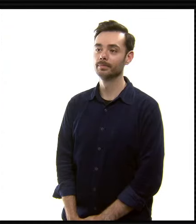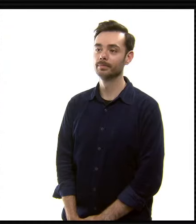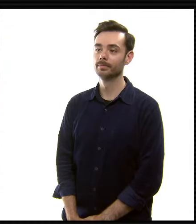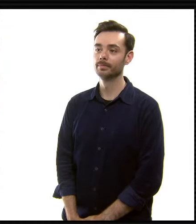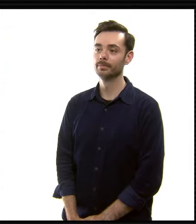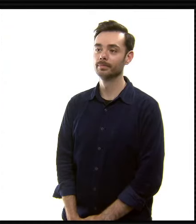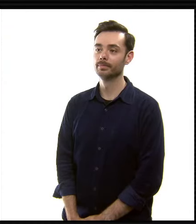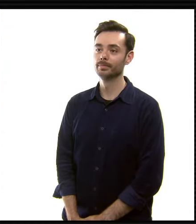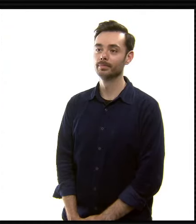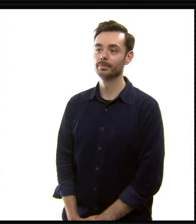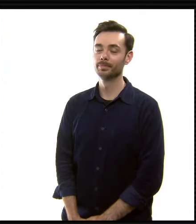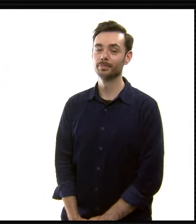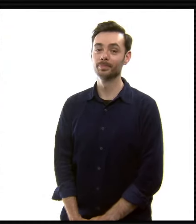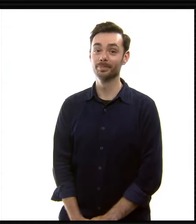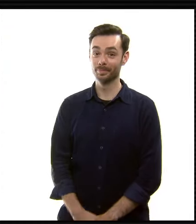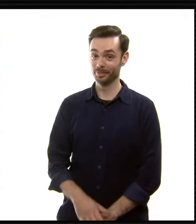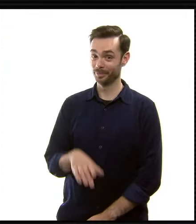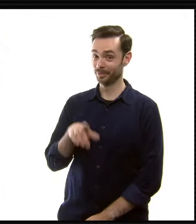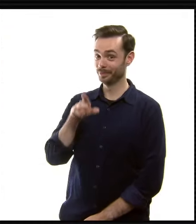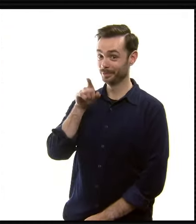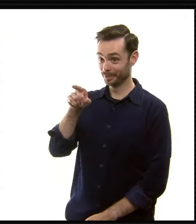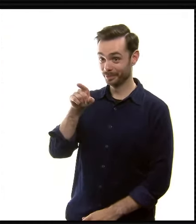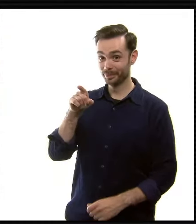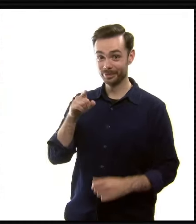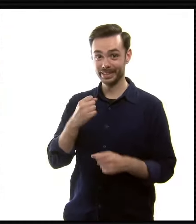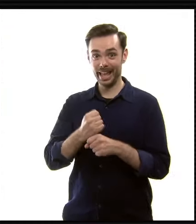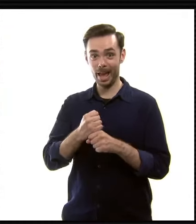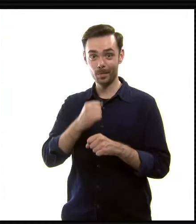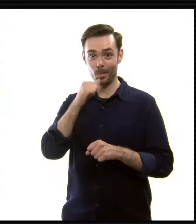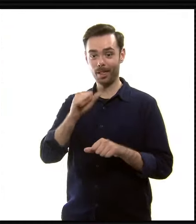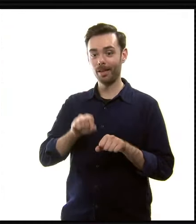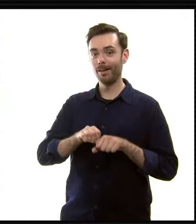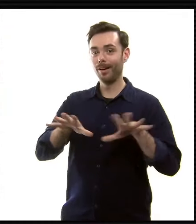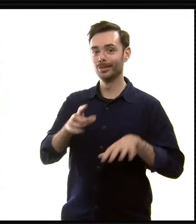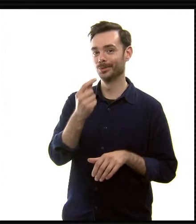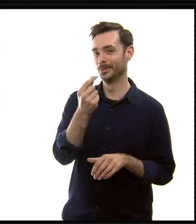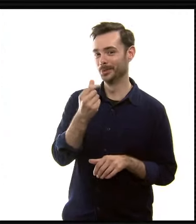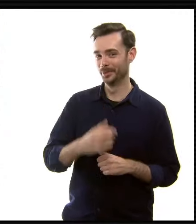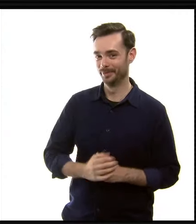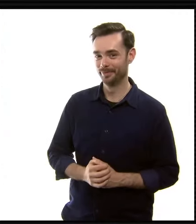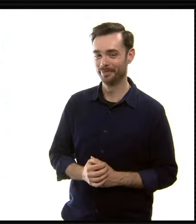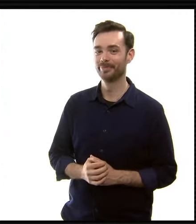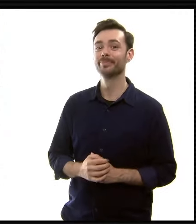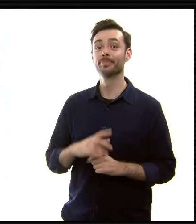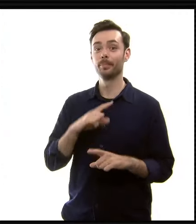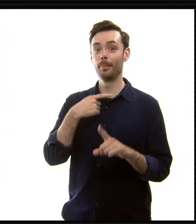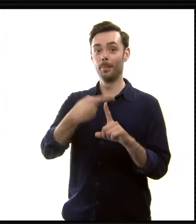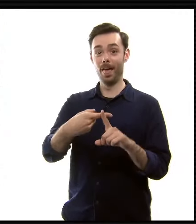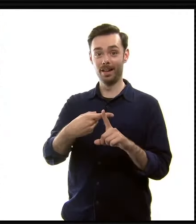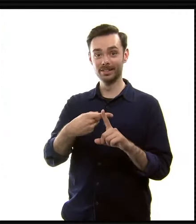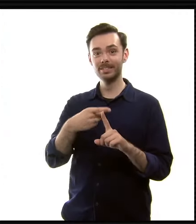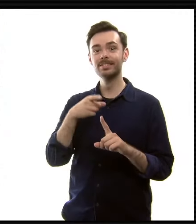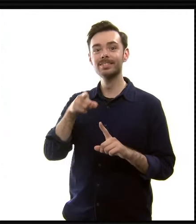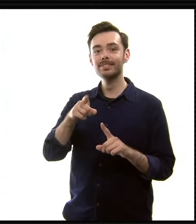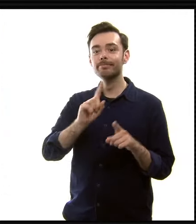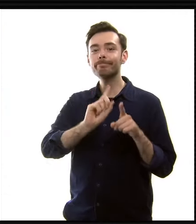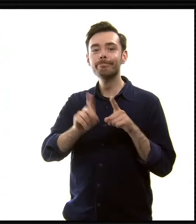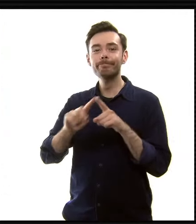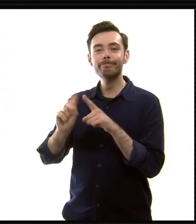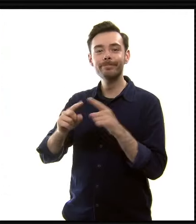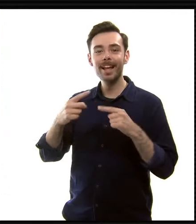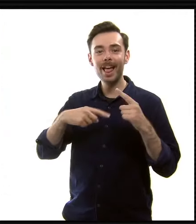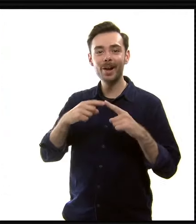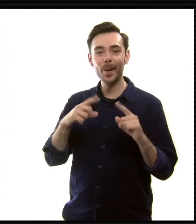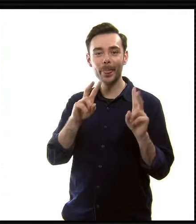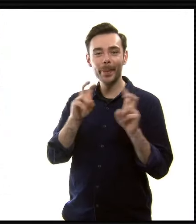Oh yes, LEGO Brawls will be landing on your preferred gaming platform soon. Plus, there's a whole selection of fantastic LEGO themes to try. You might even